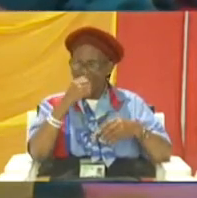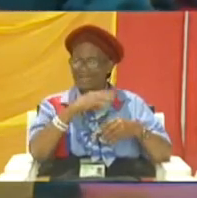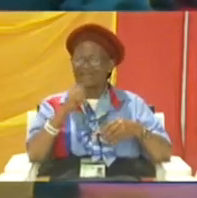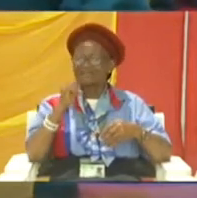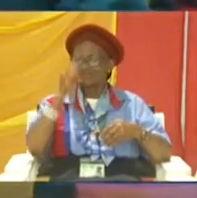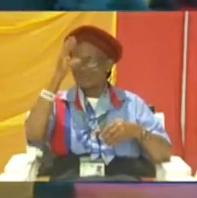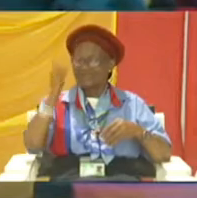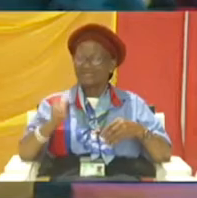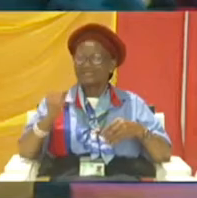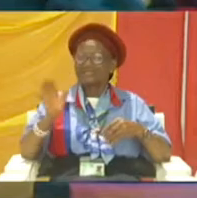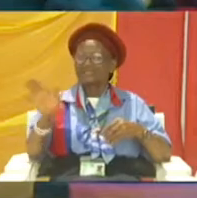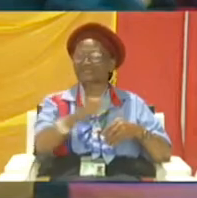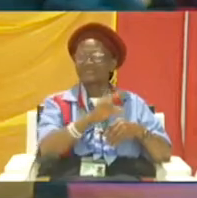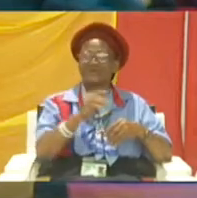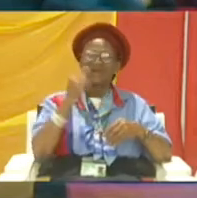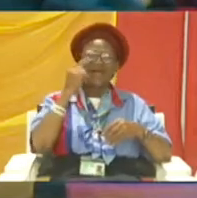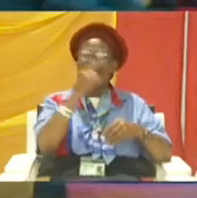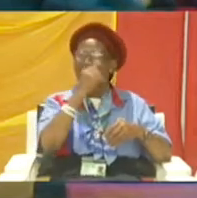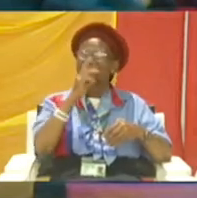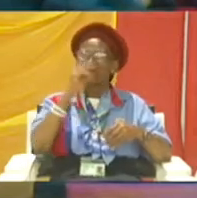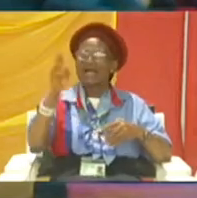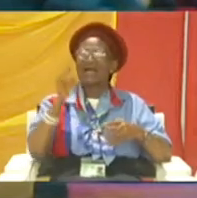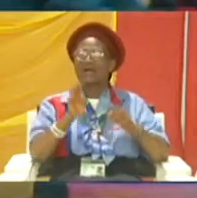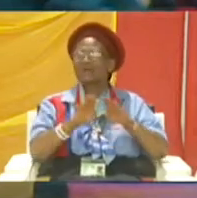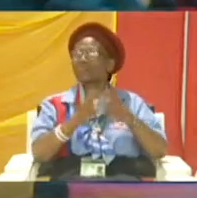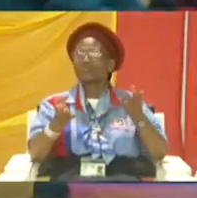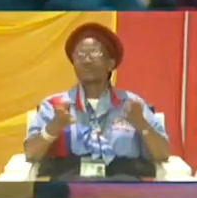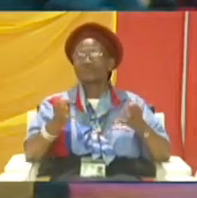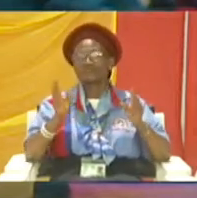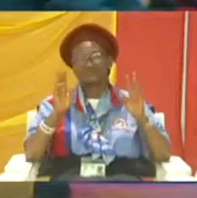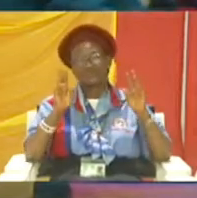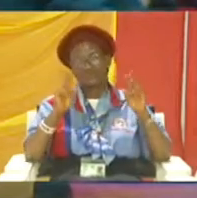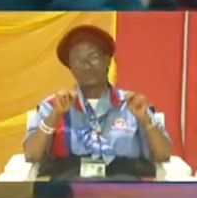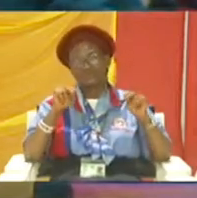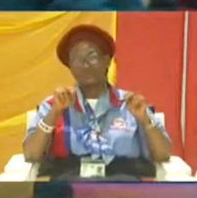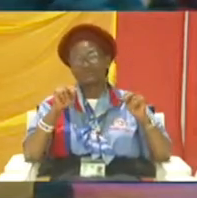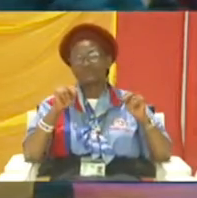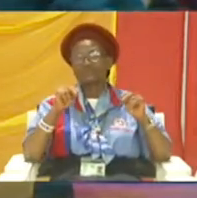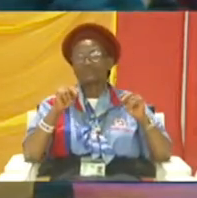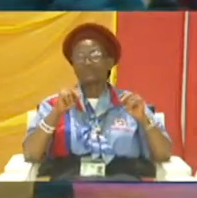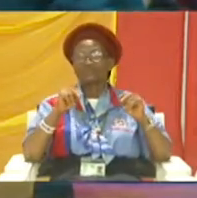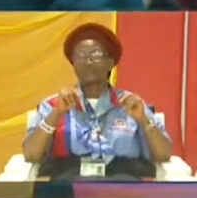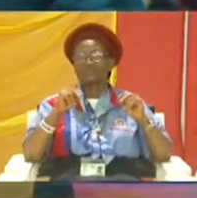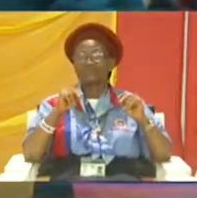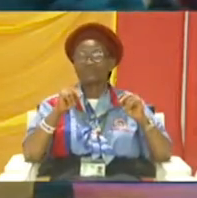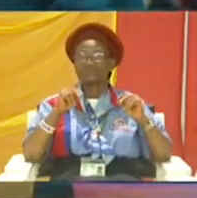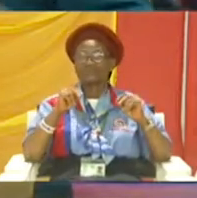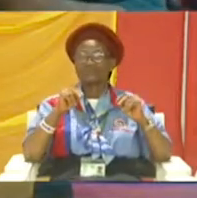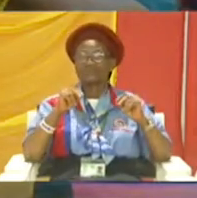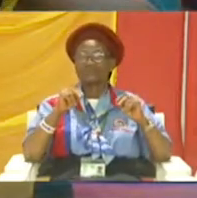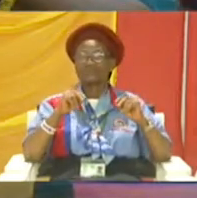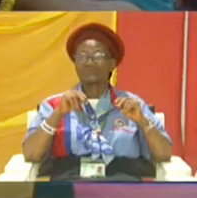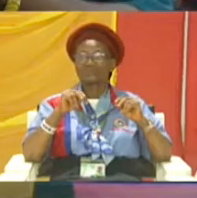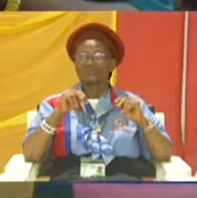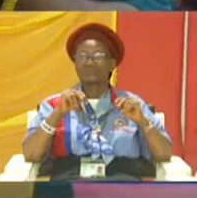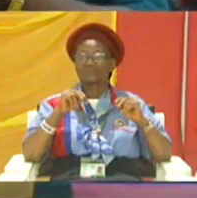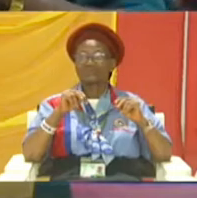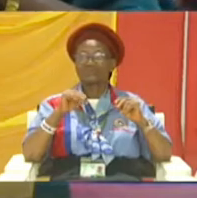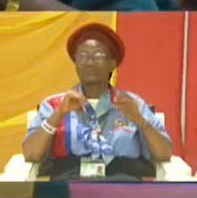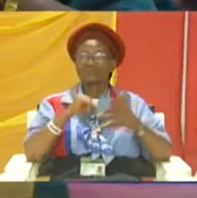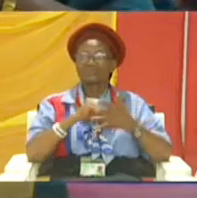So bani ori tabi ko ye re ye o ki se poju e ti fo nigba kan ri ta kan ko dede la o loju. You